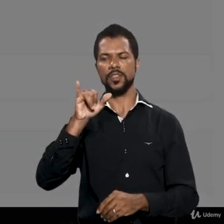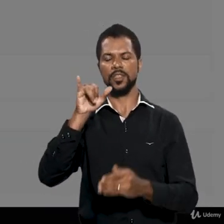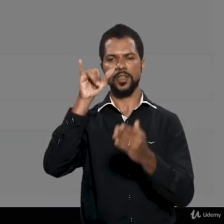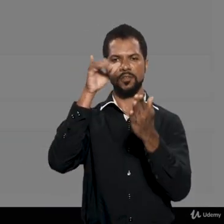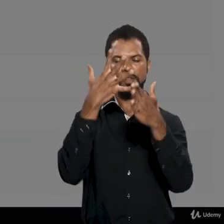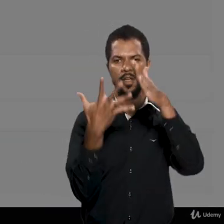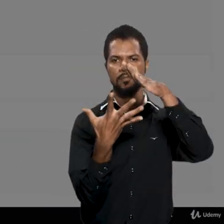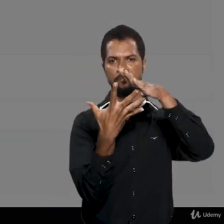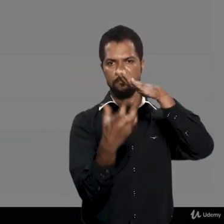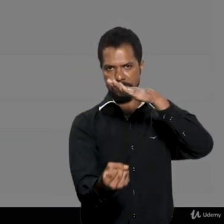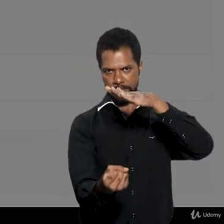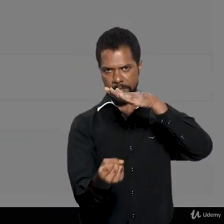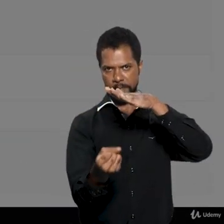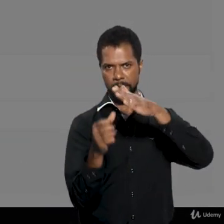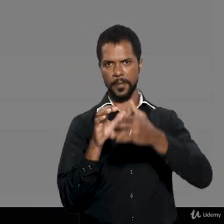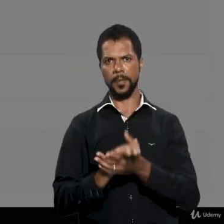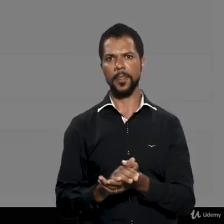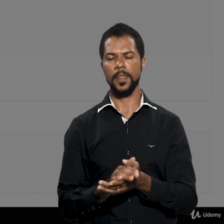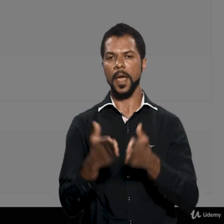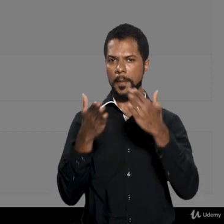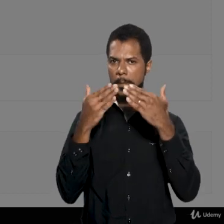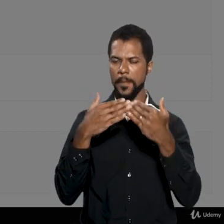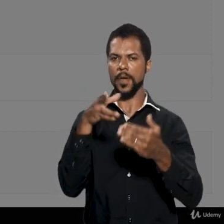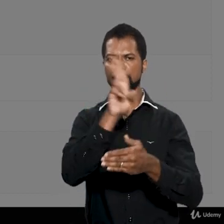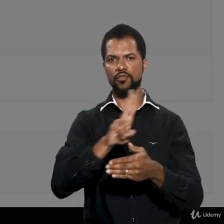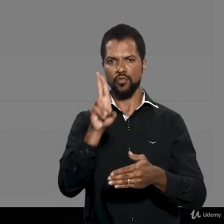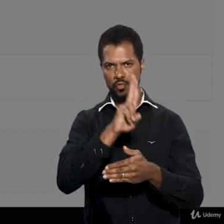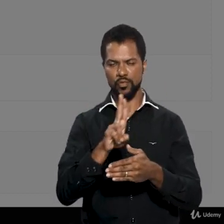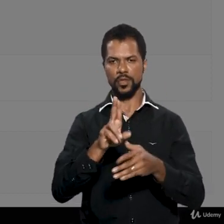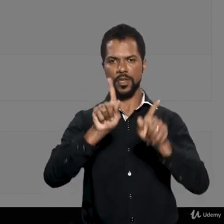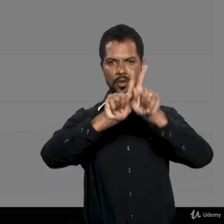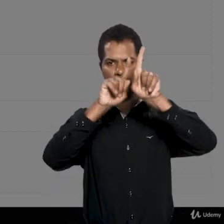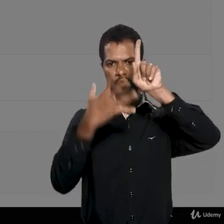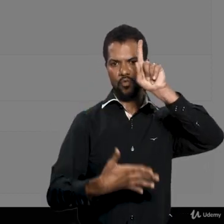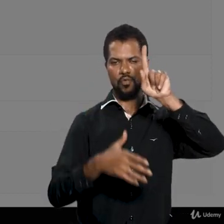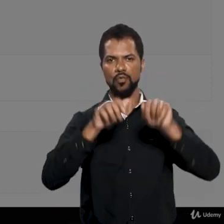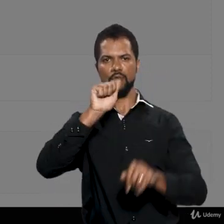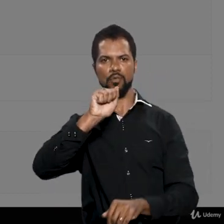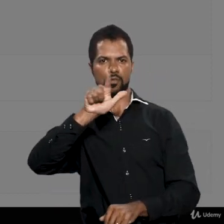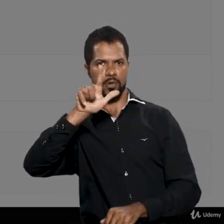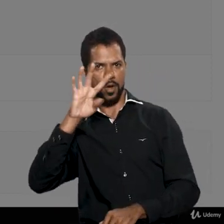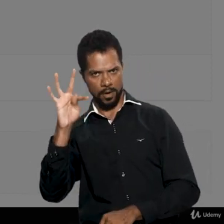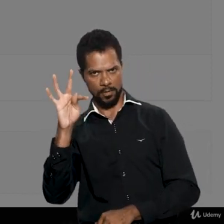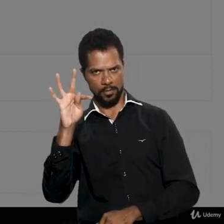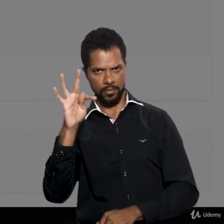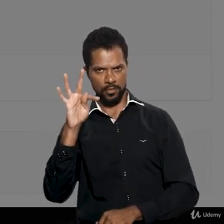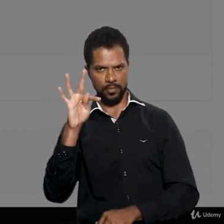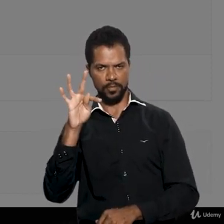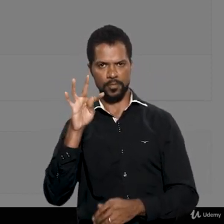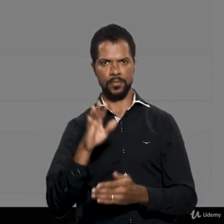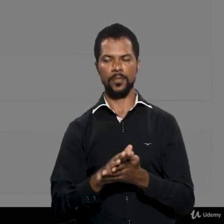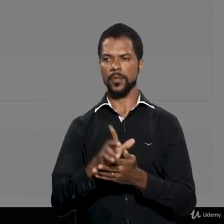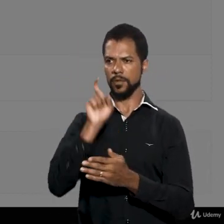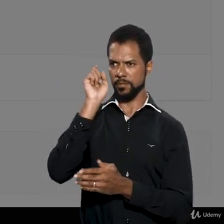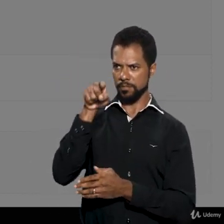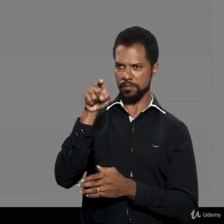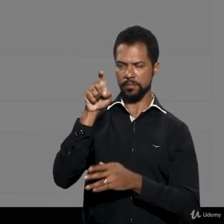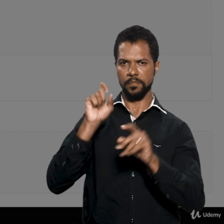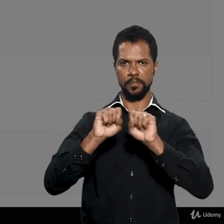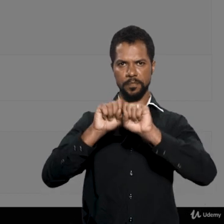Here is asking me to use Google Authenticator again, or cell phone number. I want to use Google